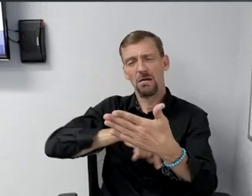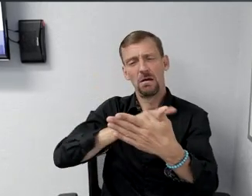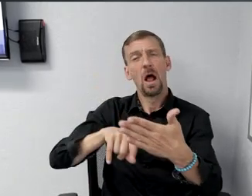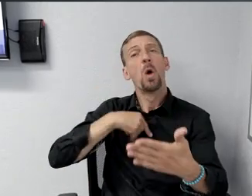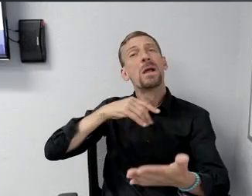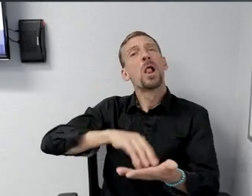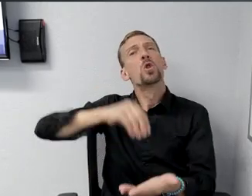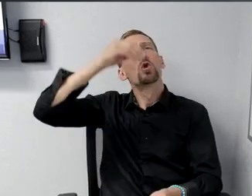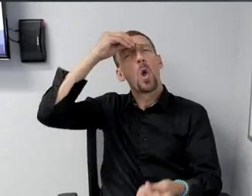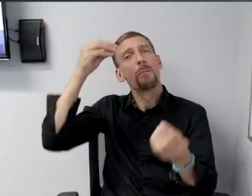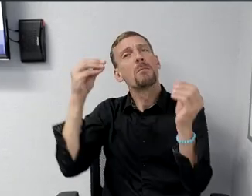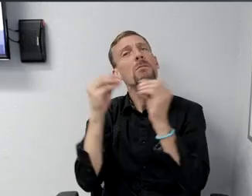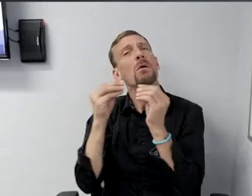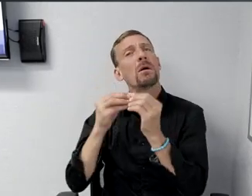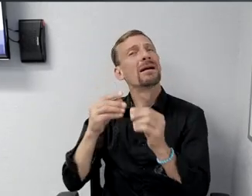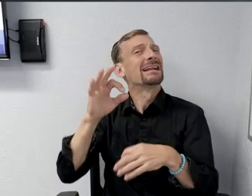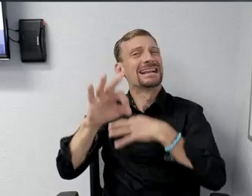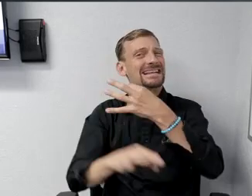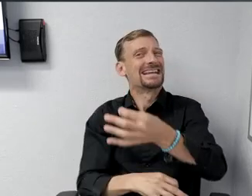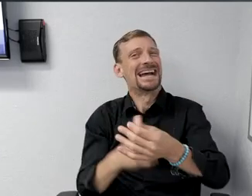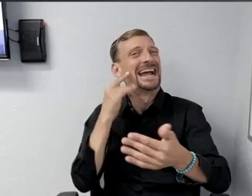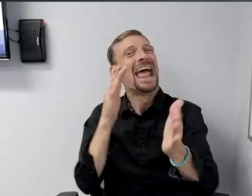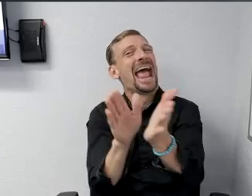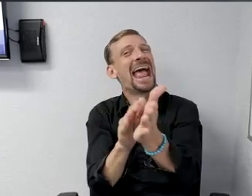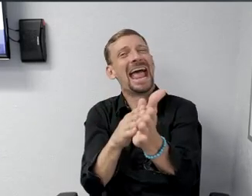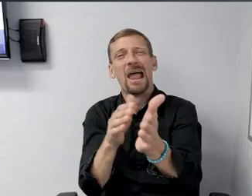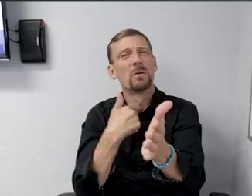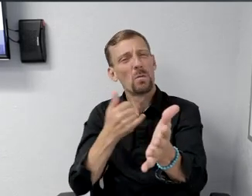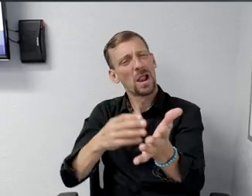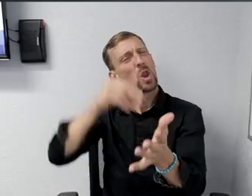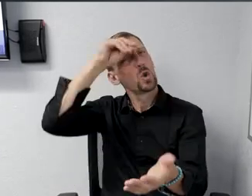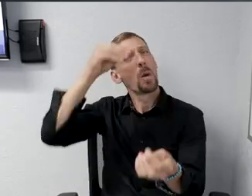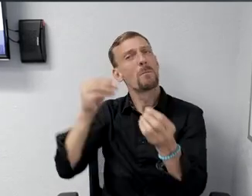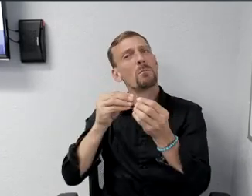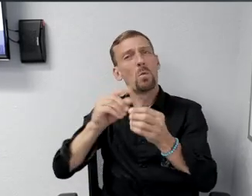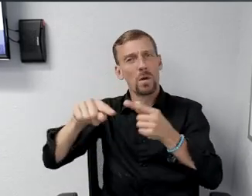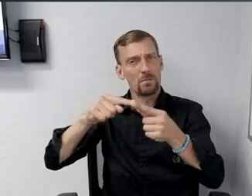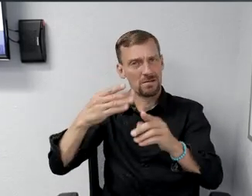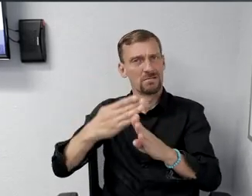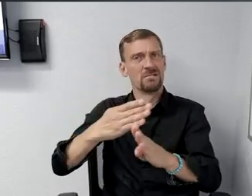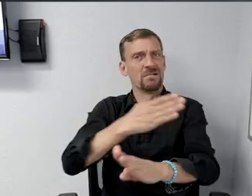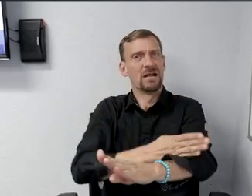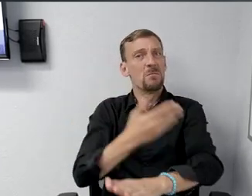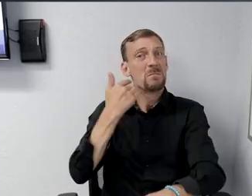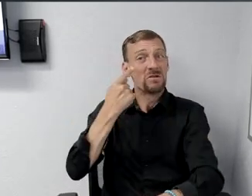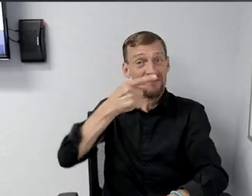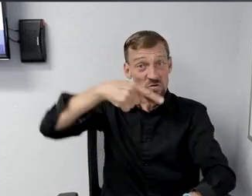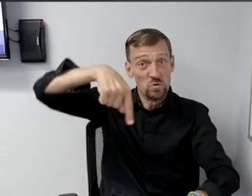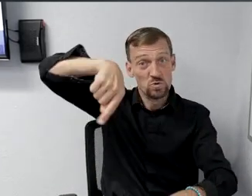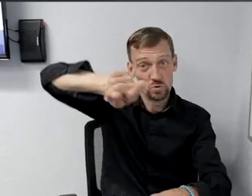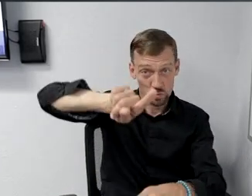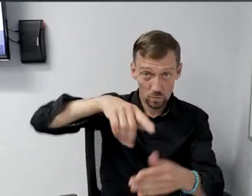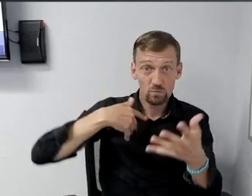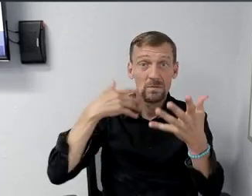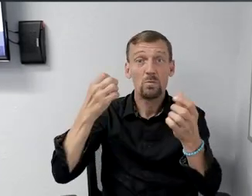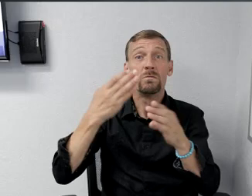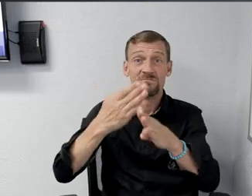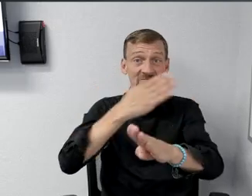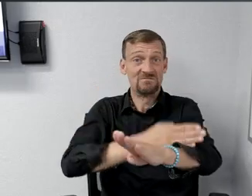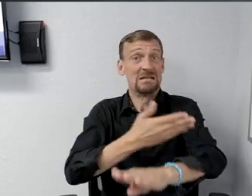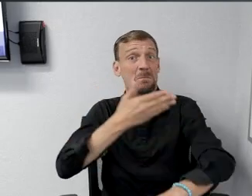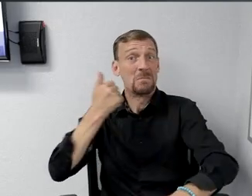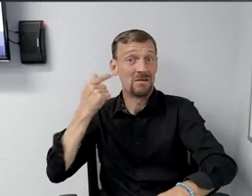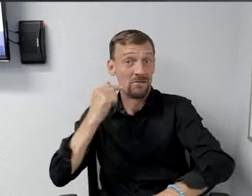So I definitely welcome that feedback. We want to be an outstanding hospital for you, but we know we always have opportunity